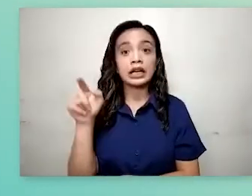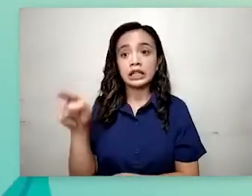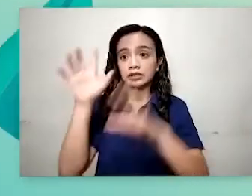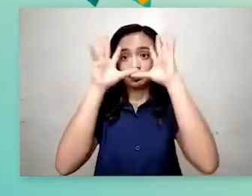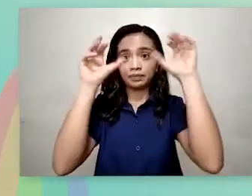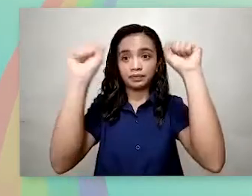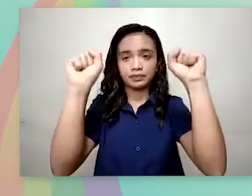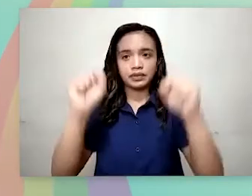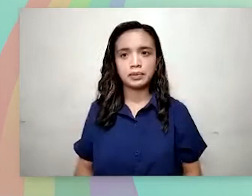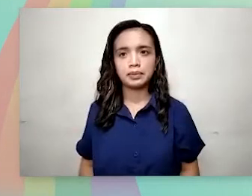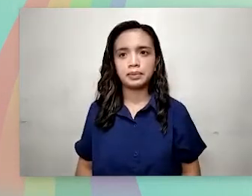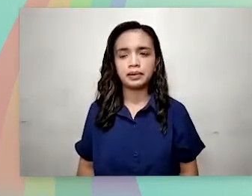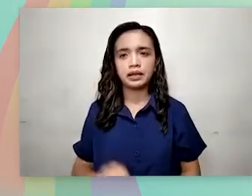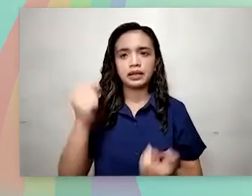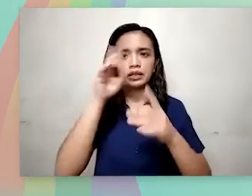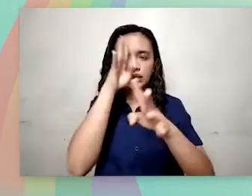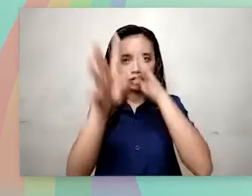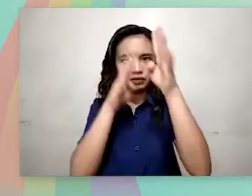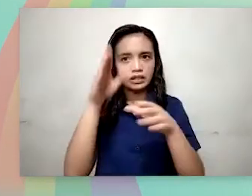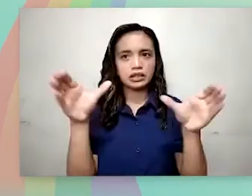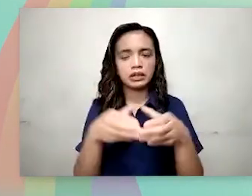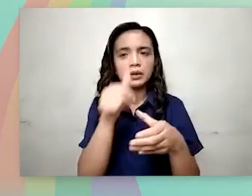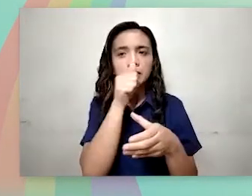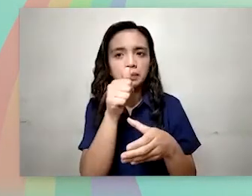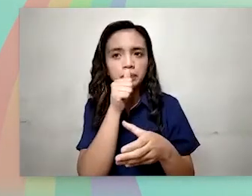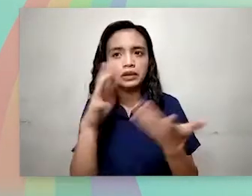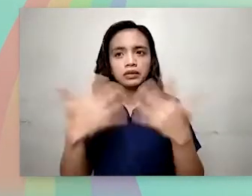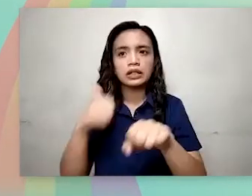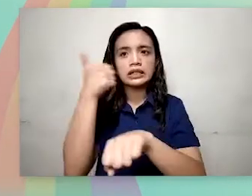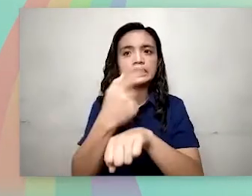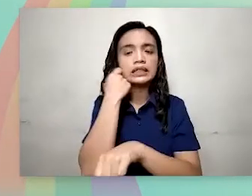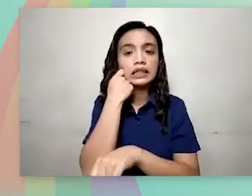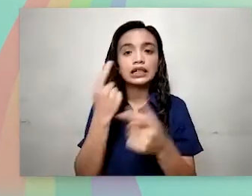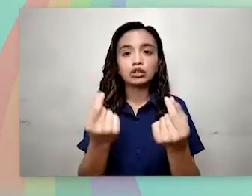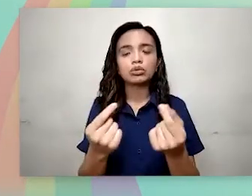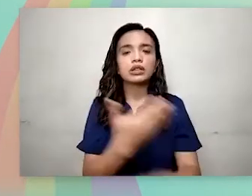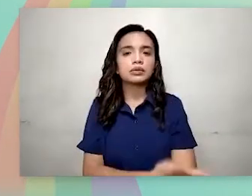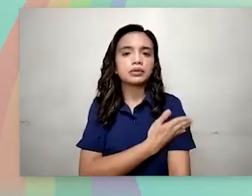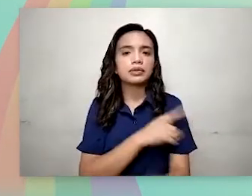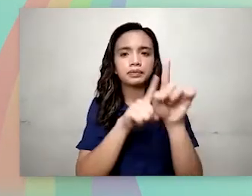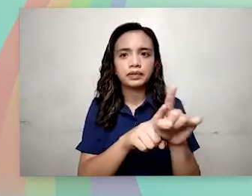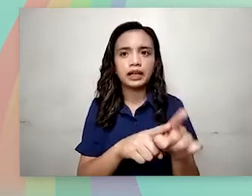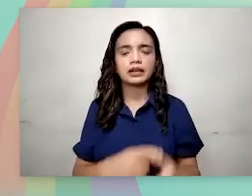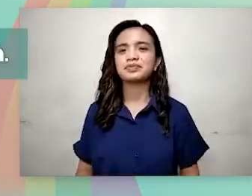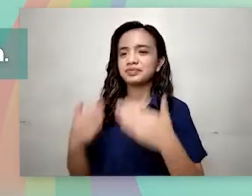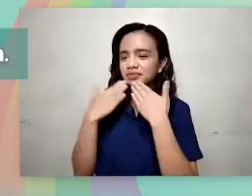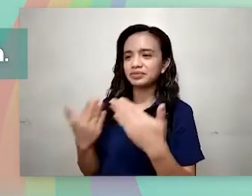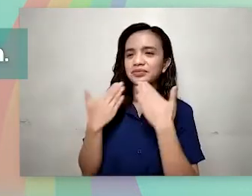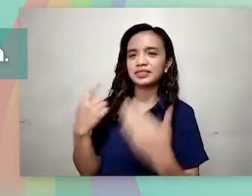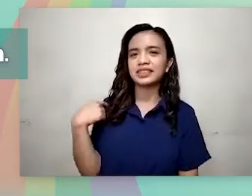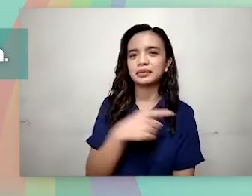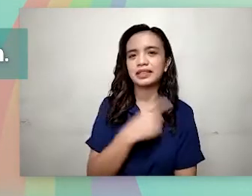of QBO Innovation Hub, a public-private partnership recently launched to nurture, mentor, and prepare startups for exit. We're